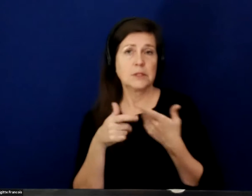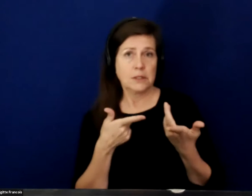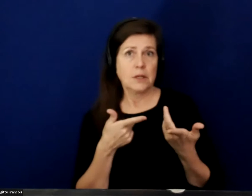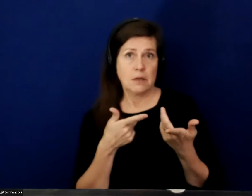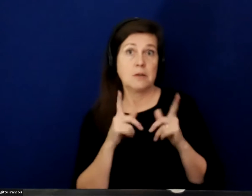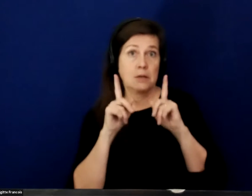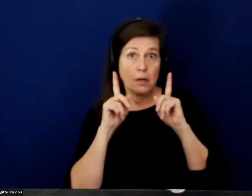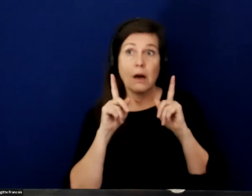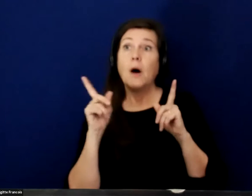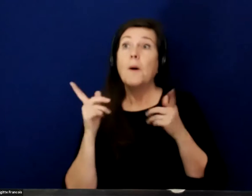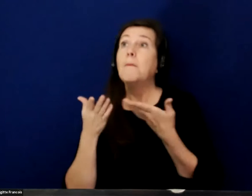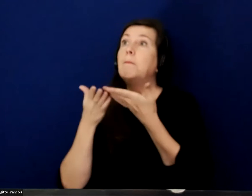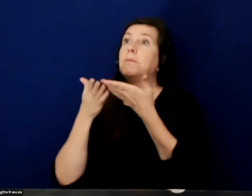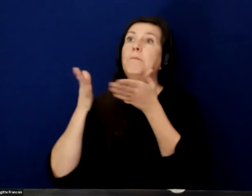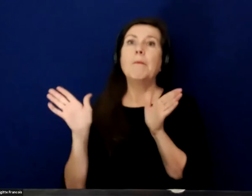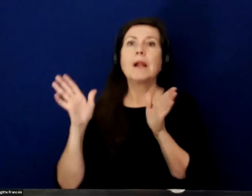public procurement.